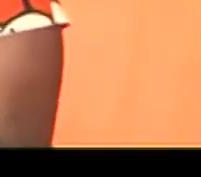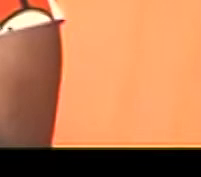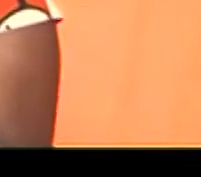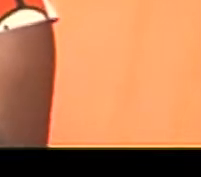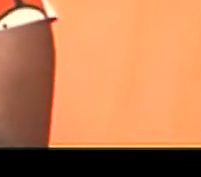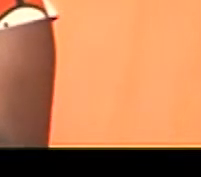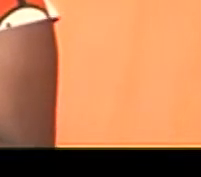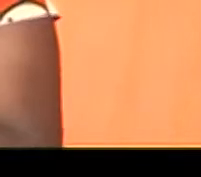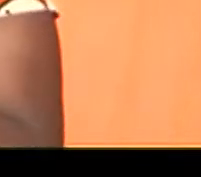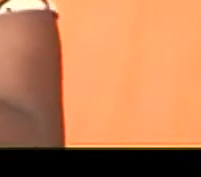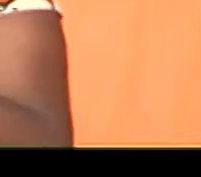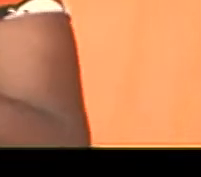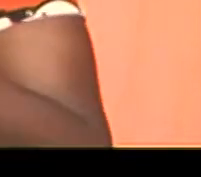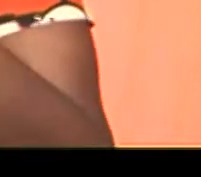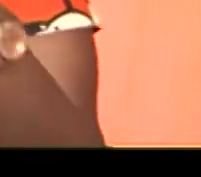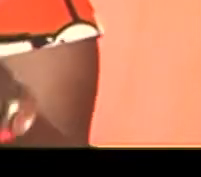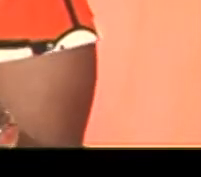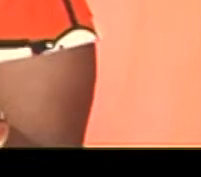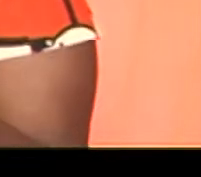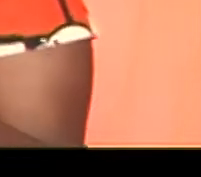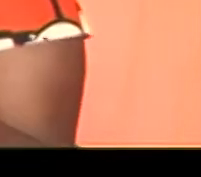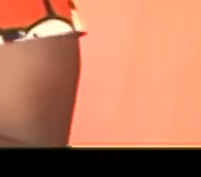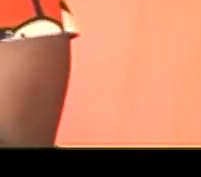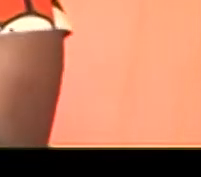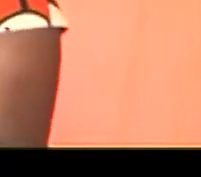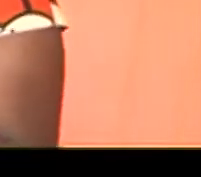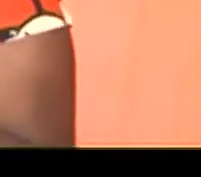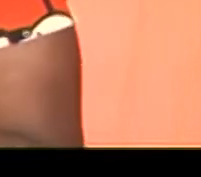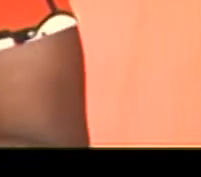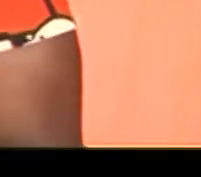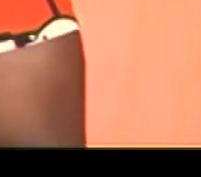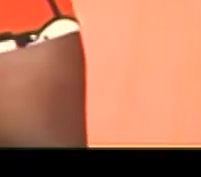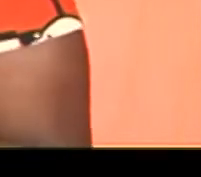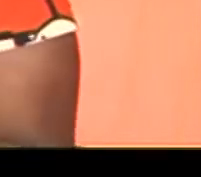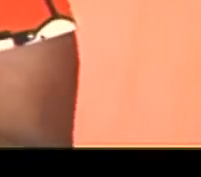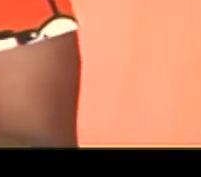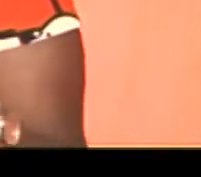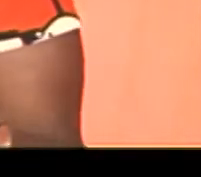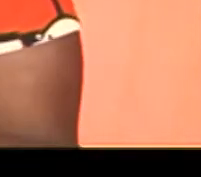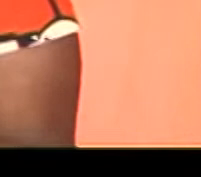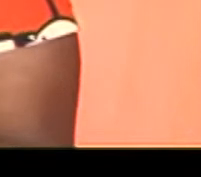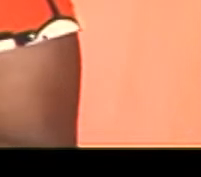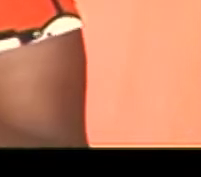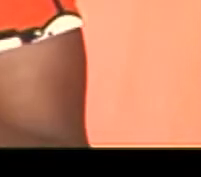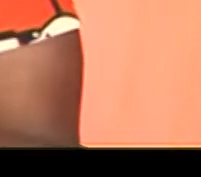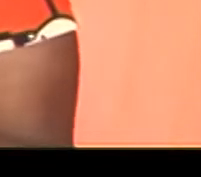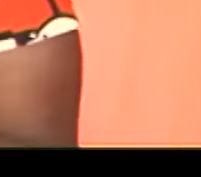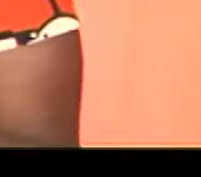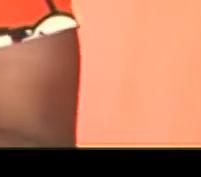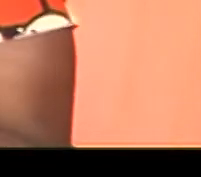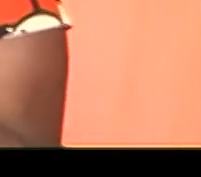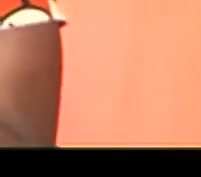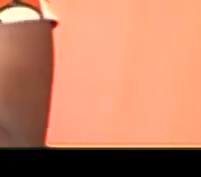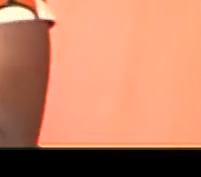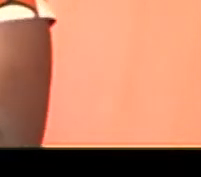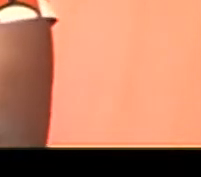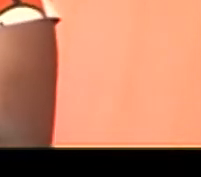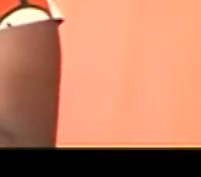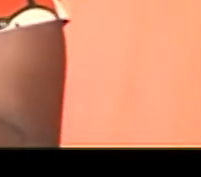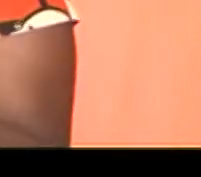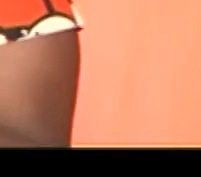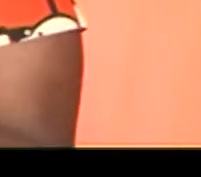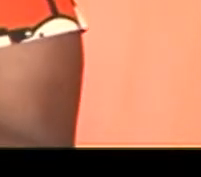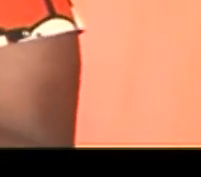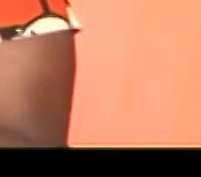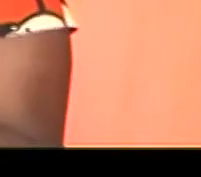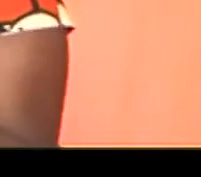are dangers that he sees and that he averts the dangers. He removes you from a place where the enemy wants to trick you, to trap you, and to put you in